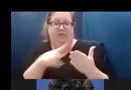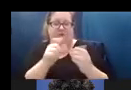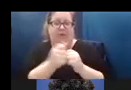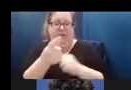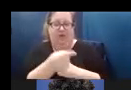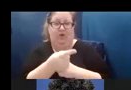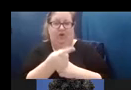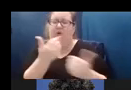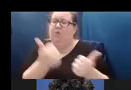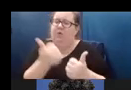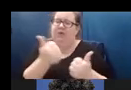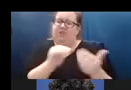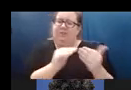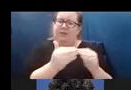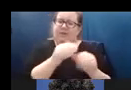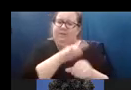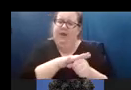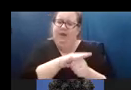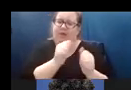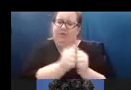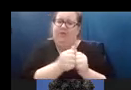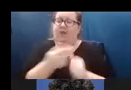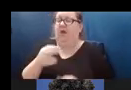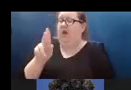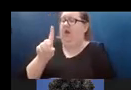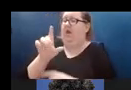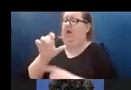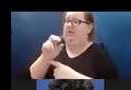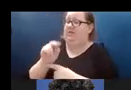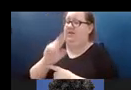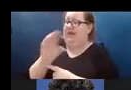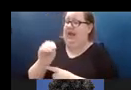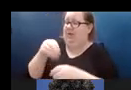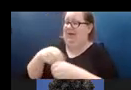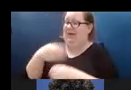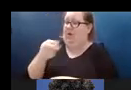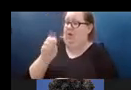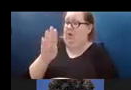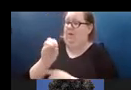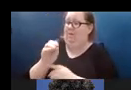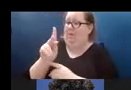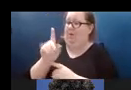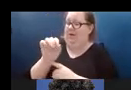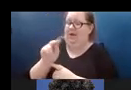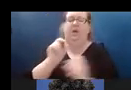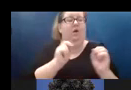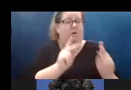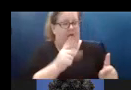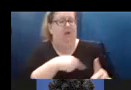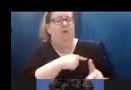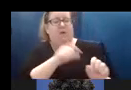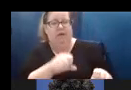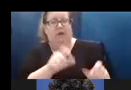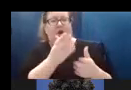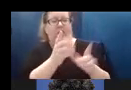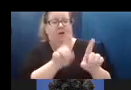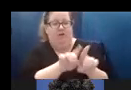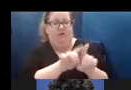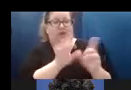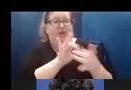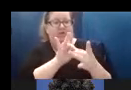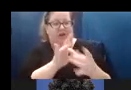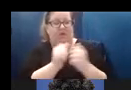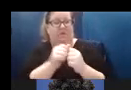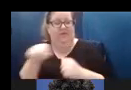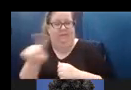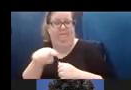Which municipality are you with? Hudson County. I'm in Hoboken. You're in Hoboken. Okay. All right. And so we can also get you connected with